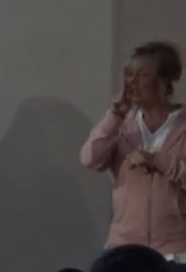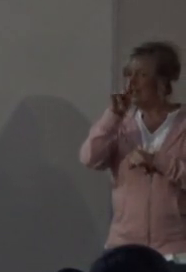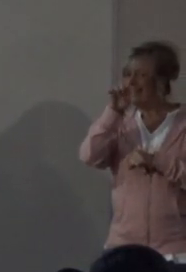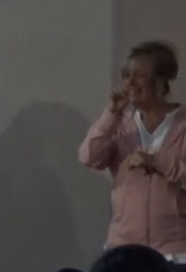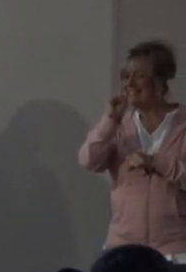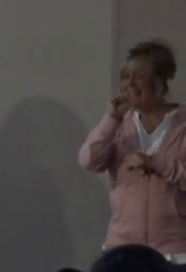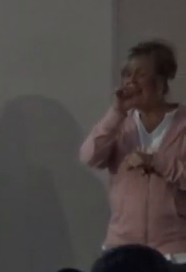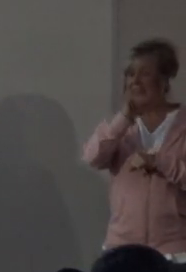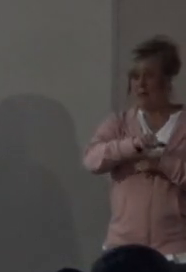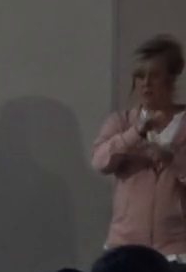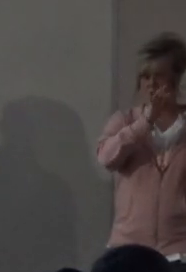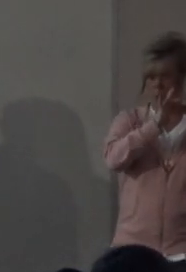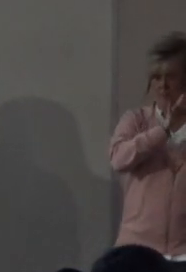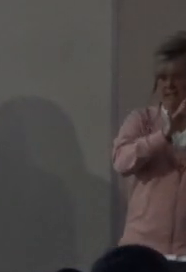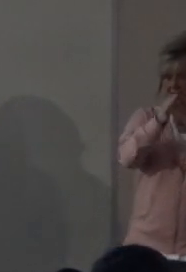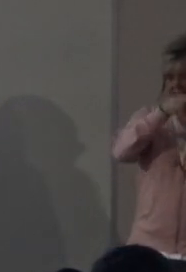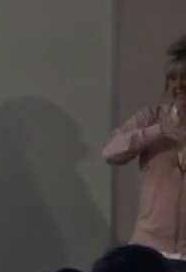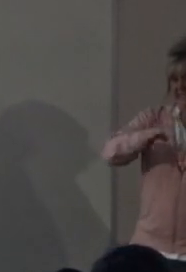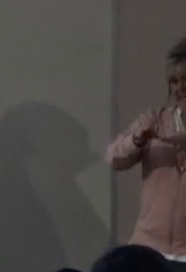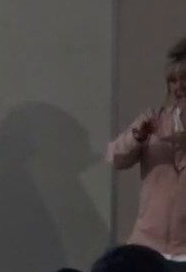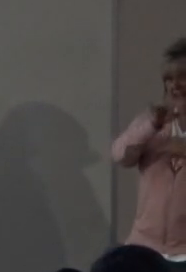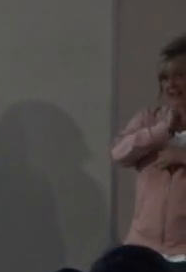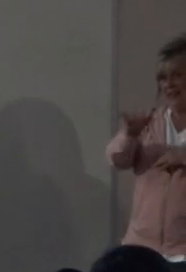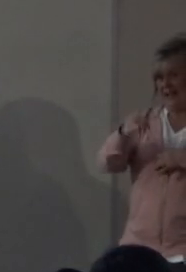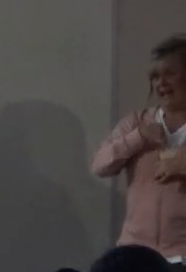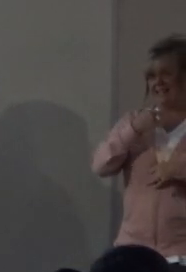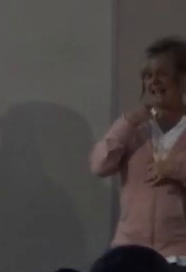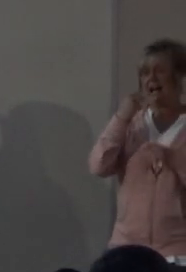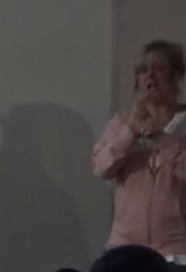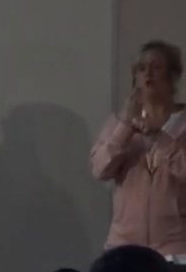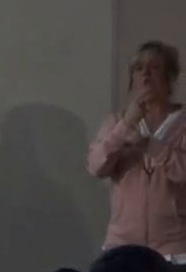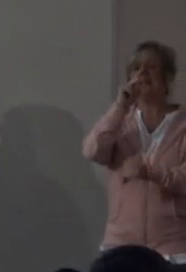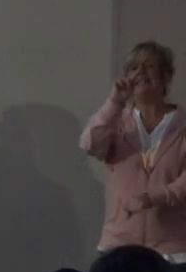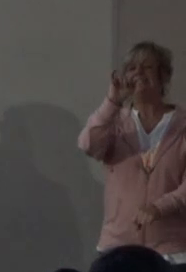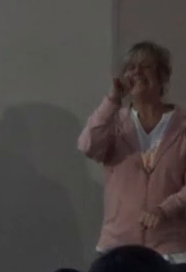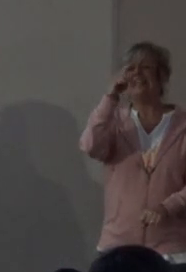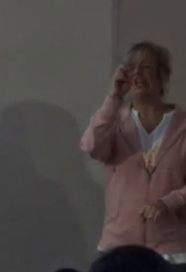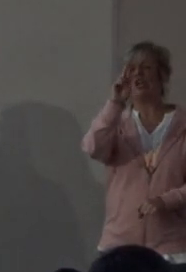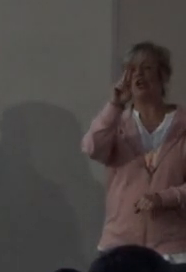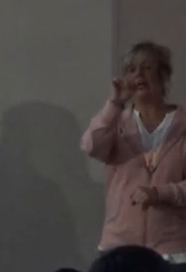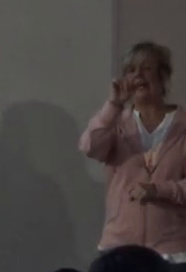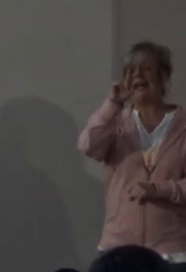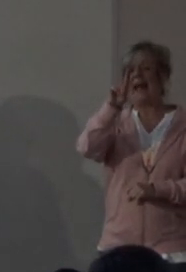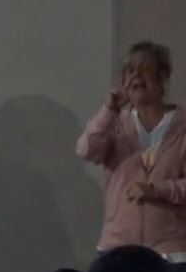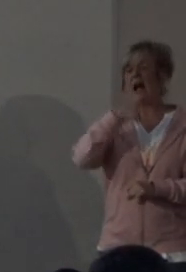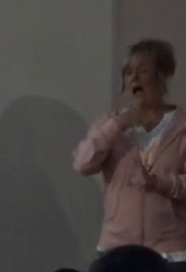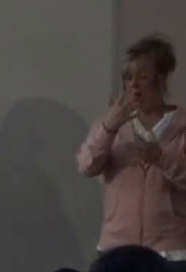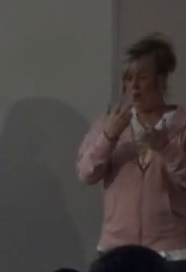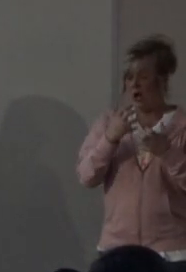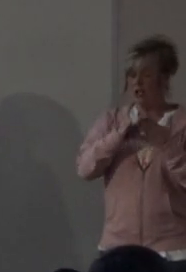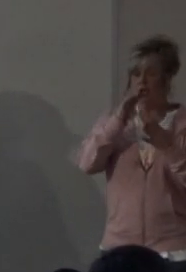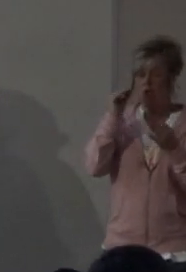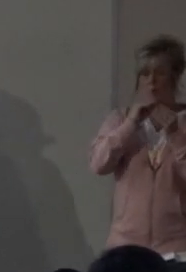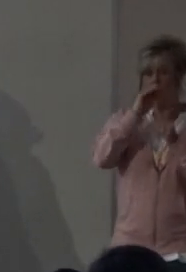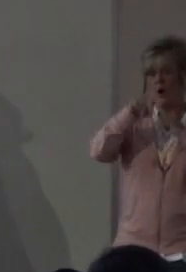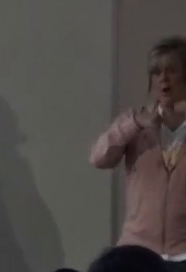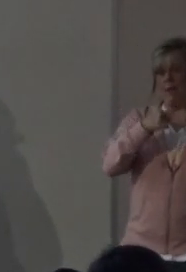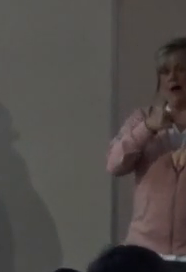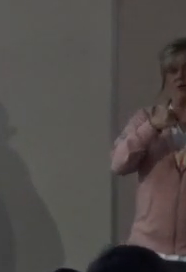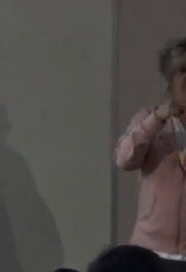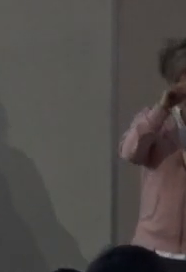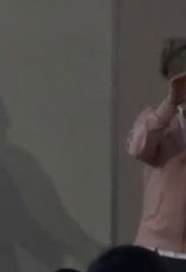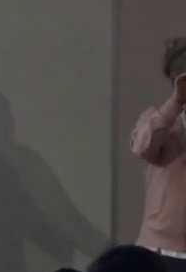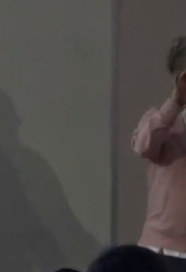stuff. So instead, like I said earlier, I just used Tinkercad. I also wanted to learn more about like circuits and motor